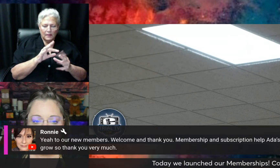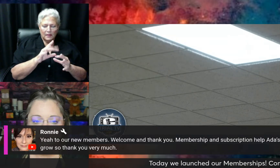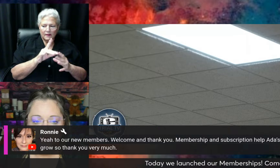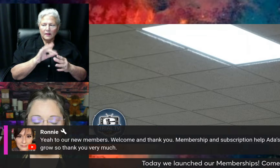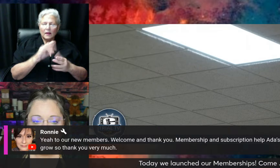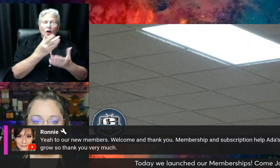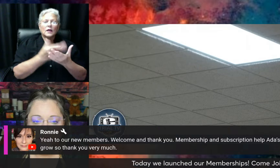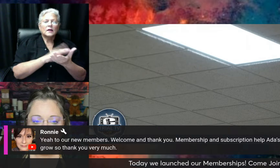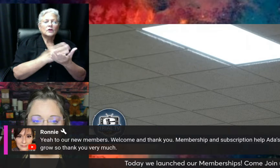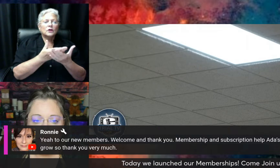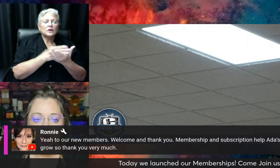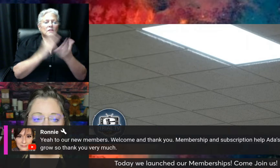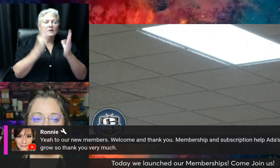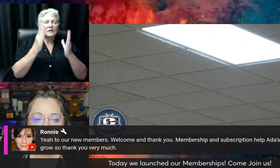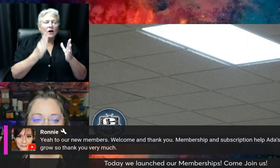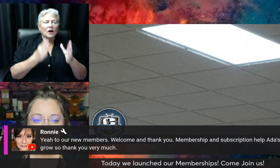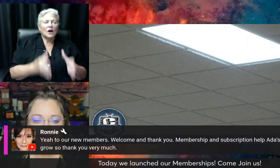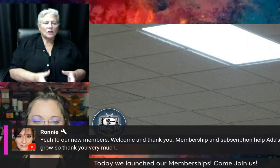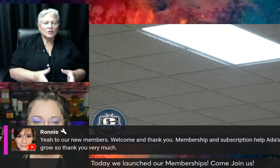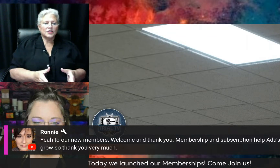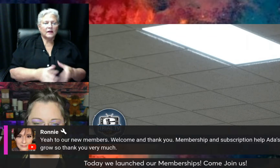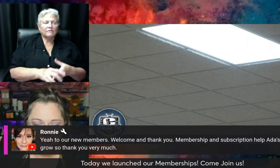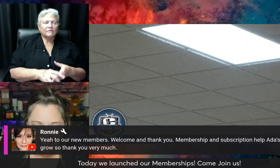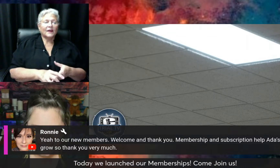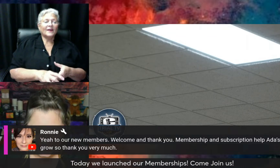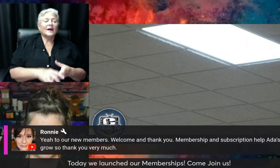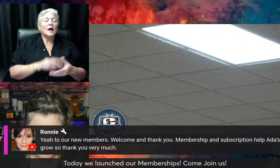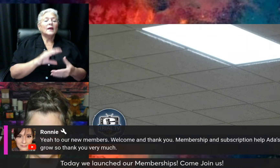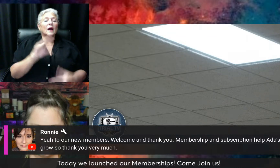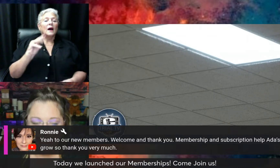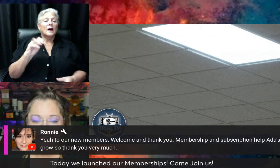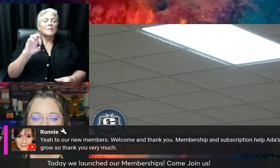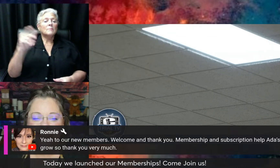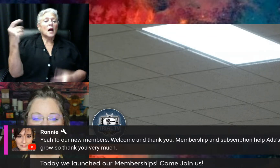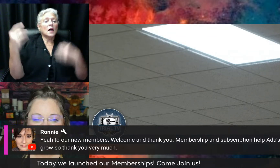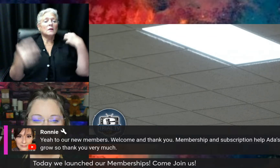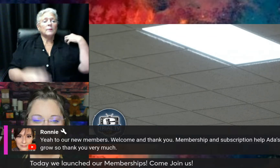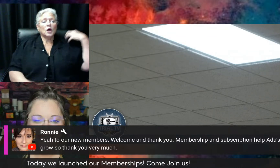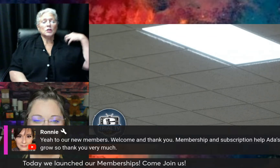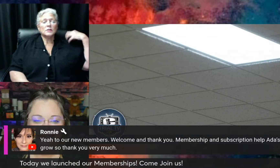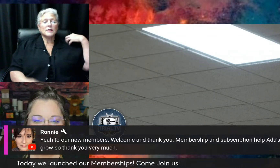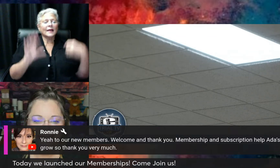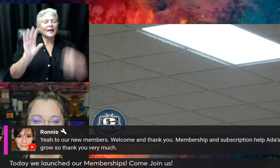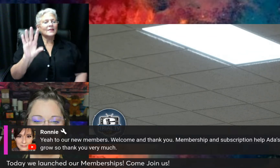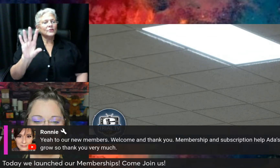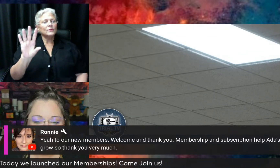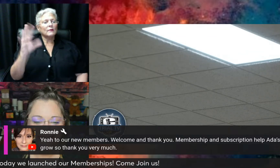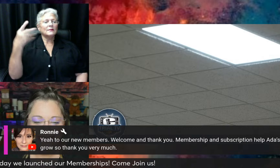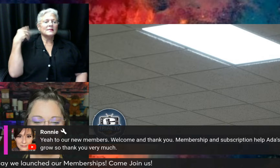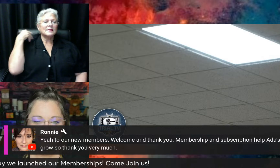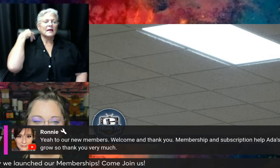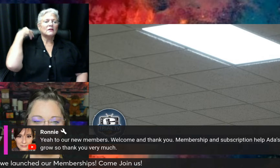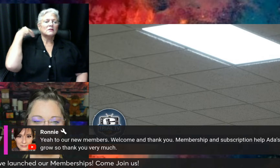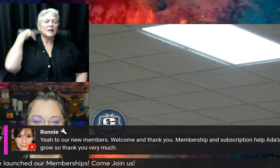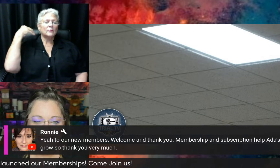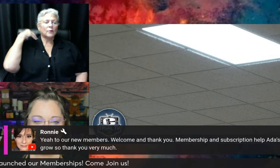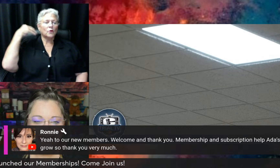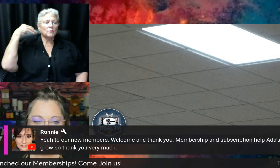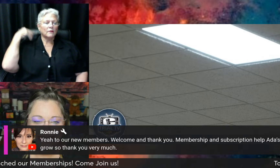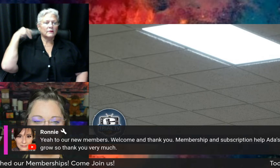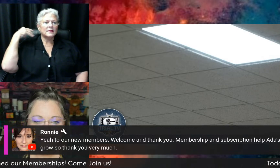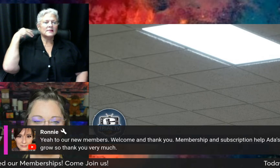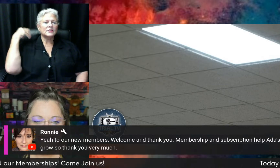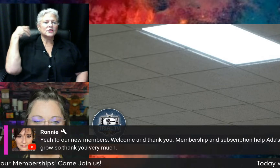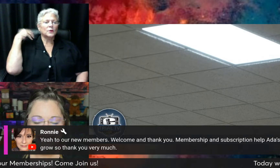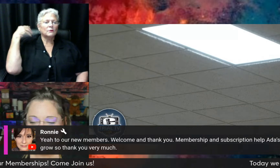Let me think. Cook. Mod boss. Our chef. Yeah. Mod boss. I can't do that with this hand because I broke